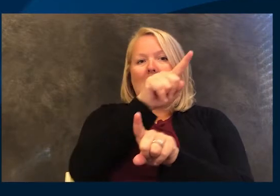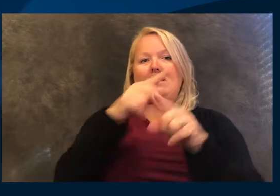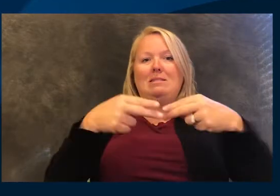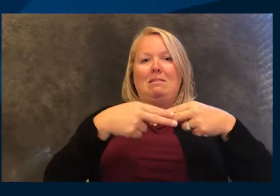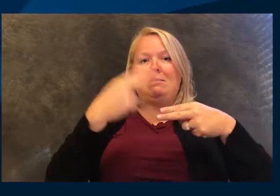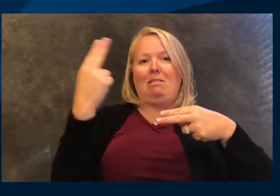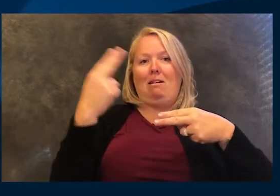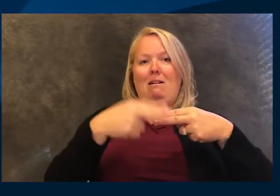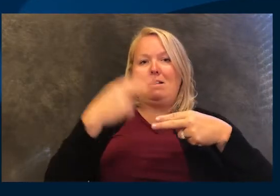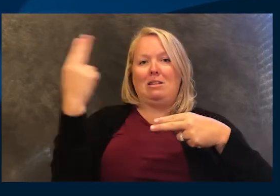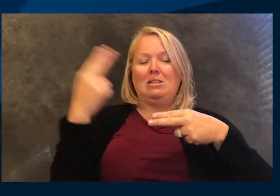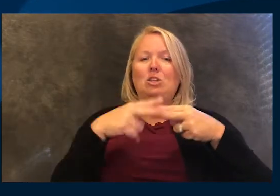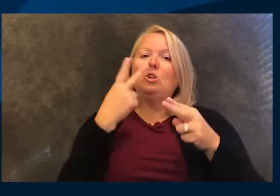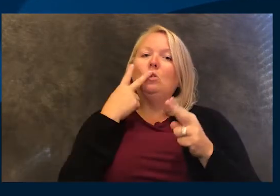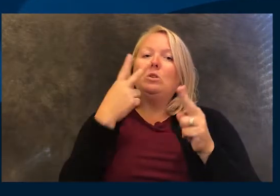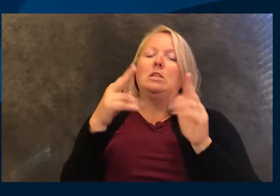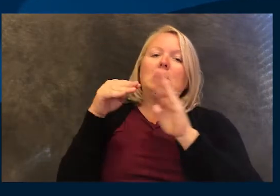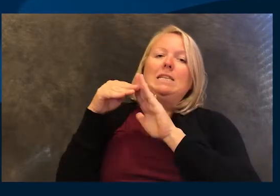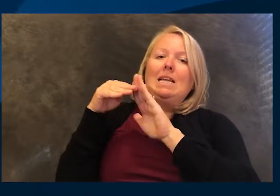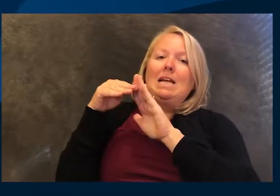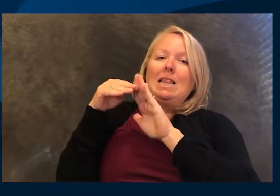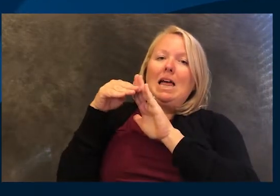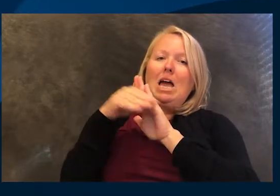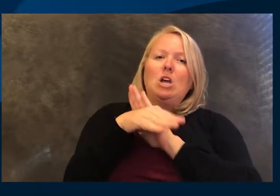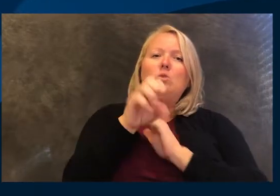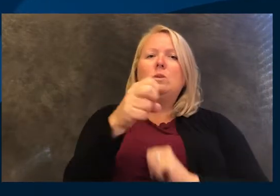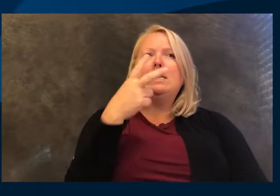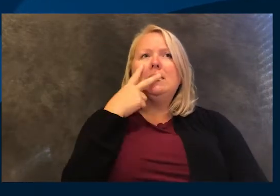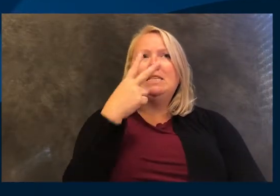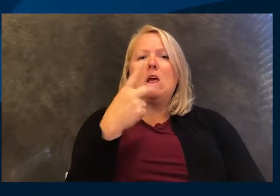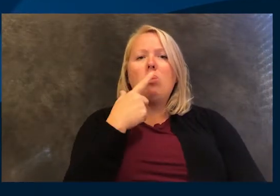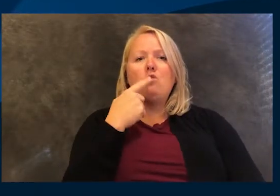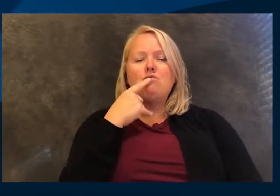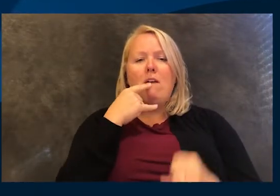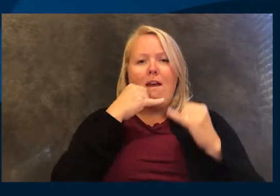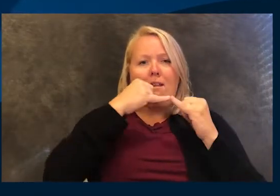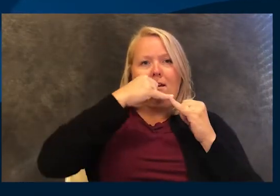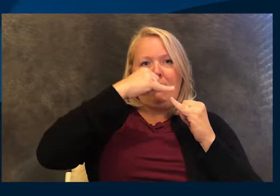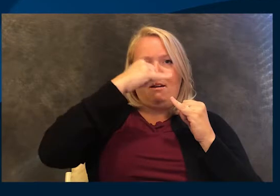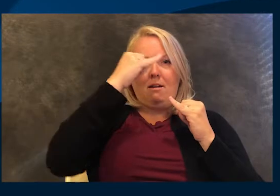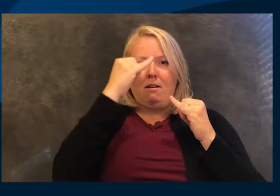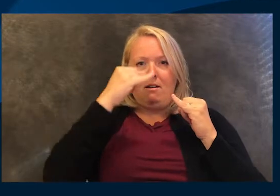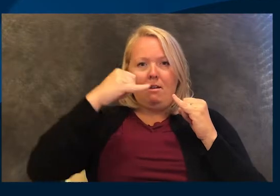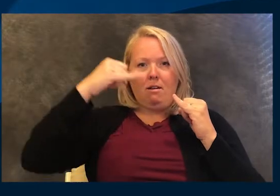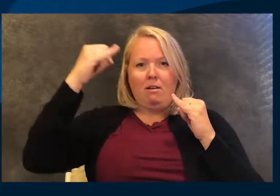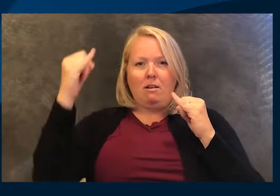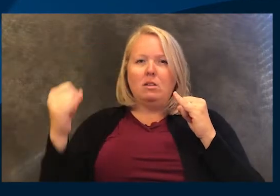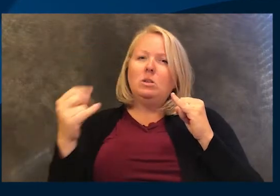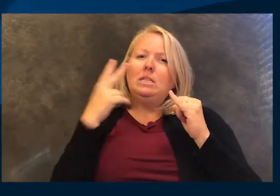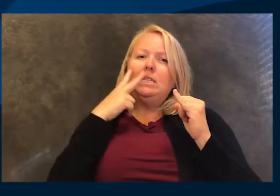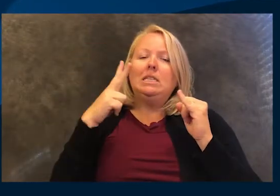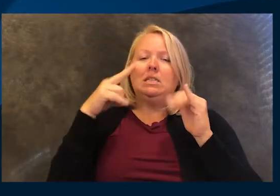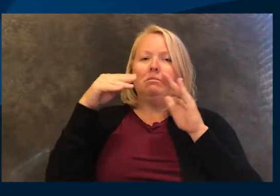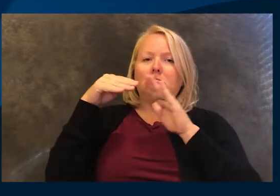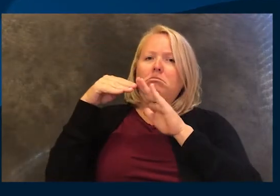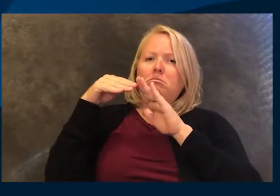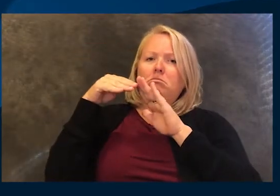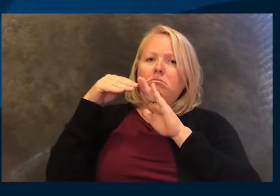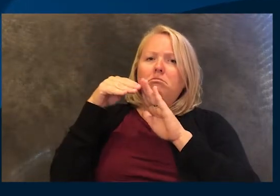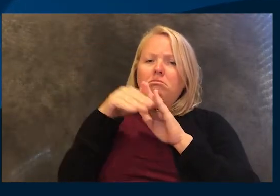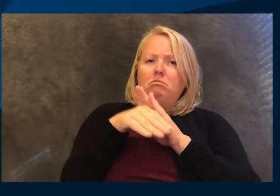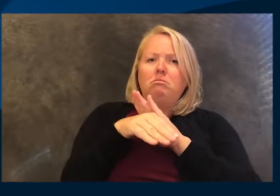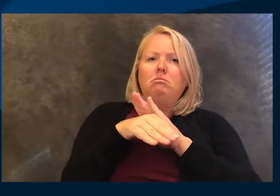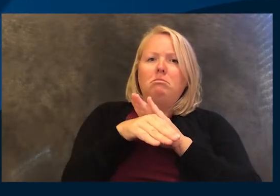show a decline as indicated by the red line having peaked and now starting to see a decline. All of that